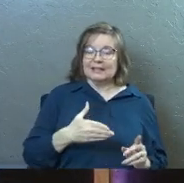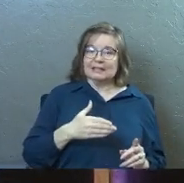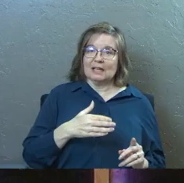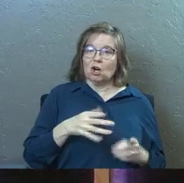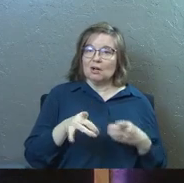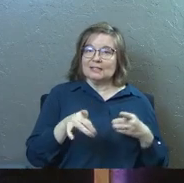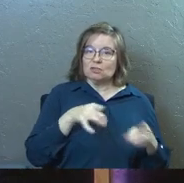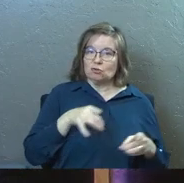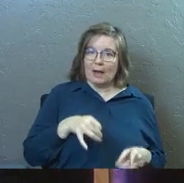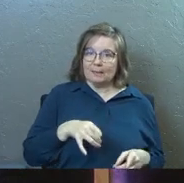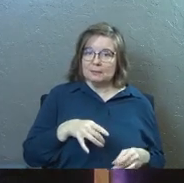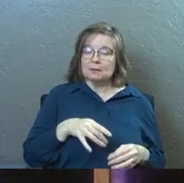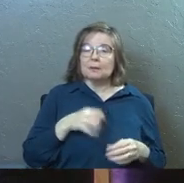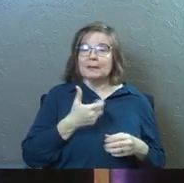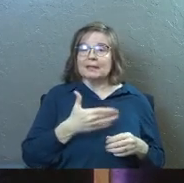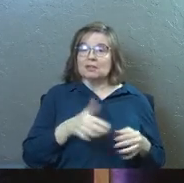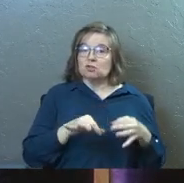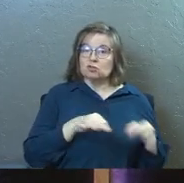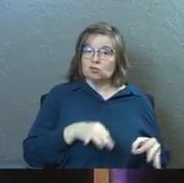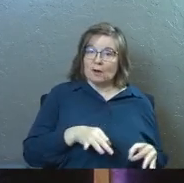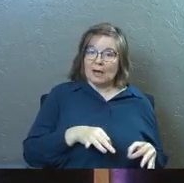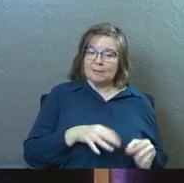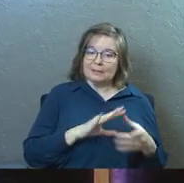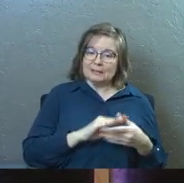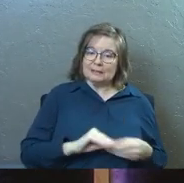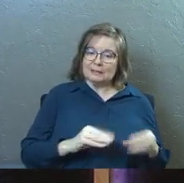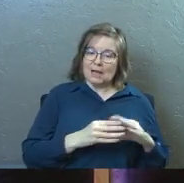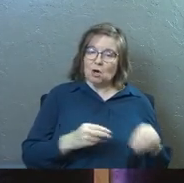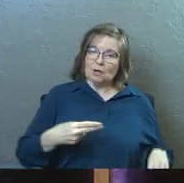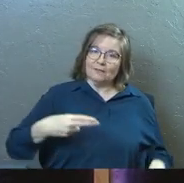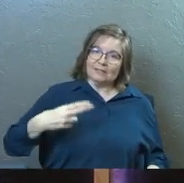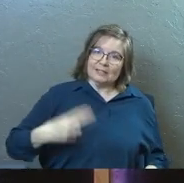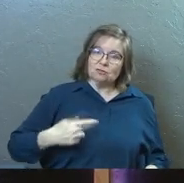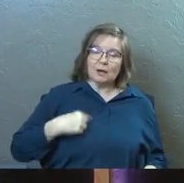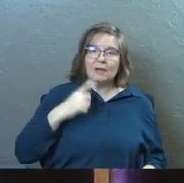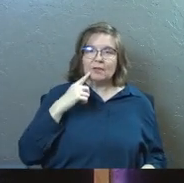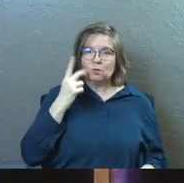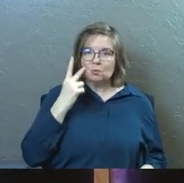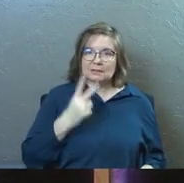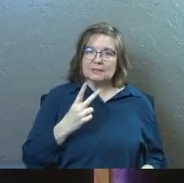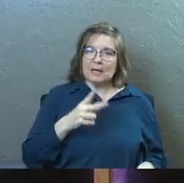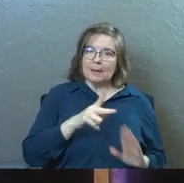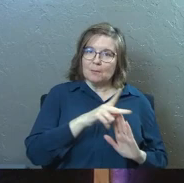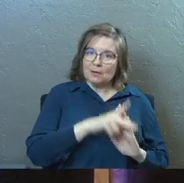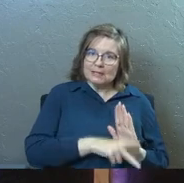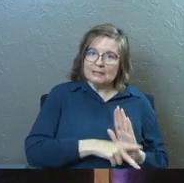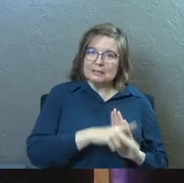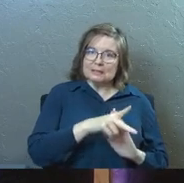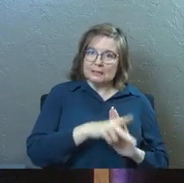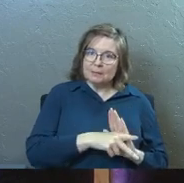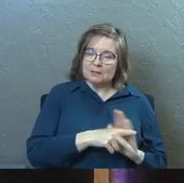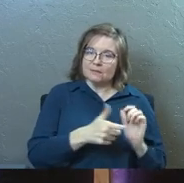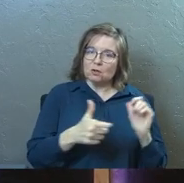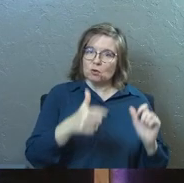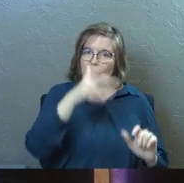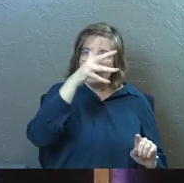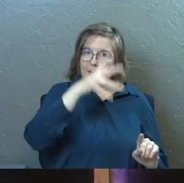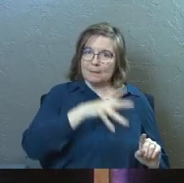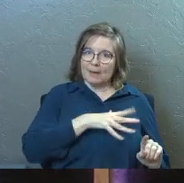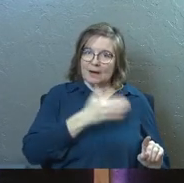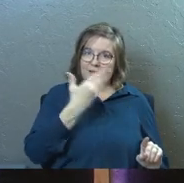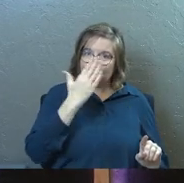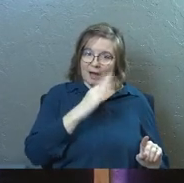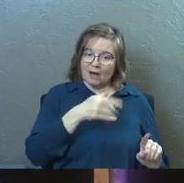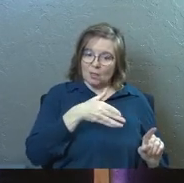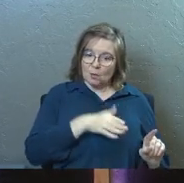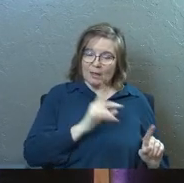but even the stuff that is described for us, it's narrative, it's history, I think you're going to see principles of a great man of God and the